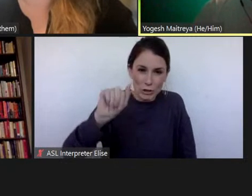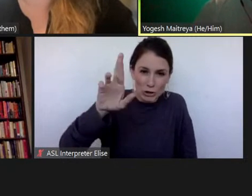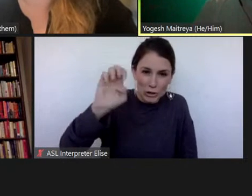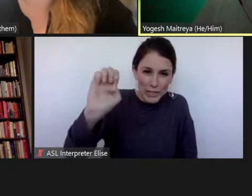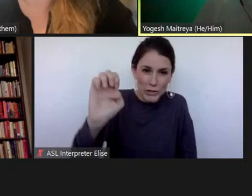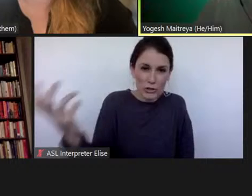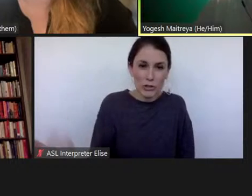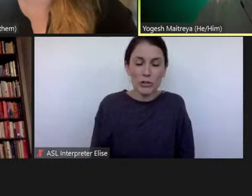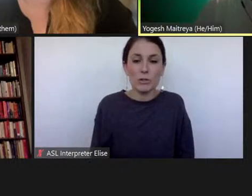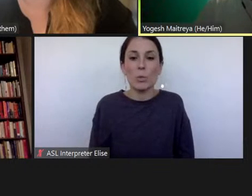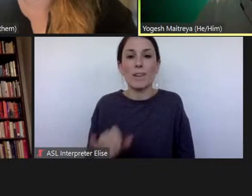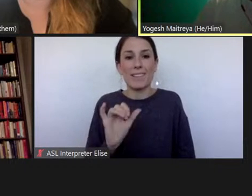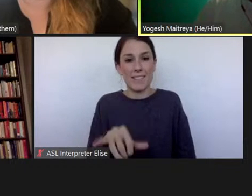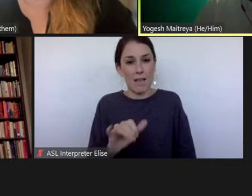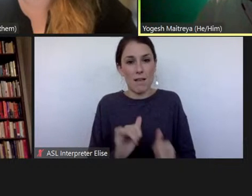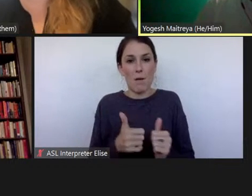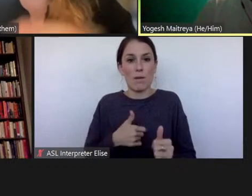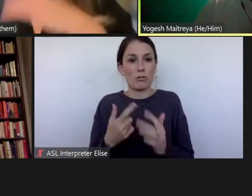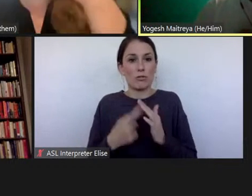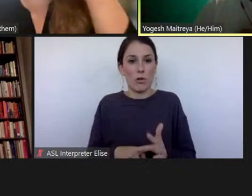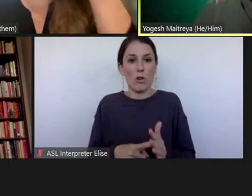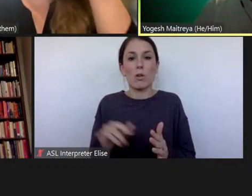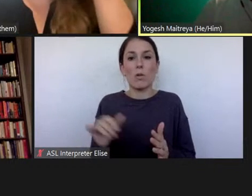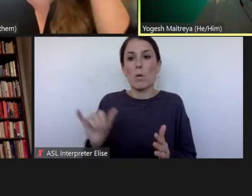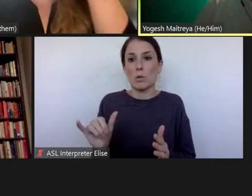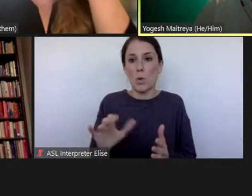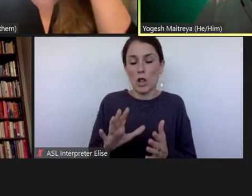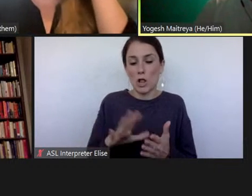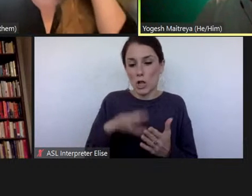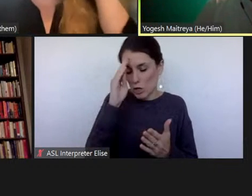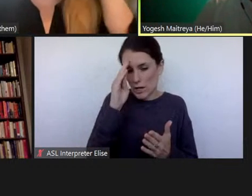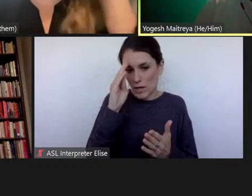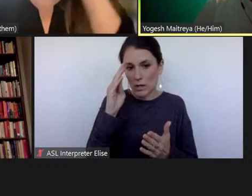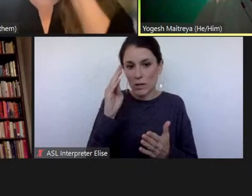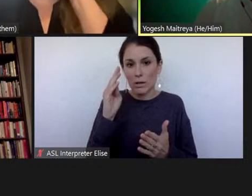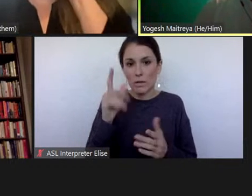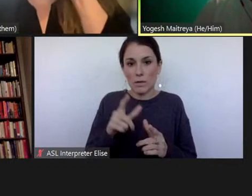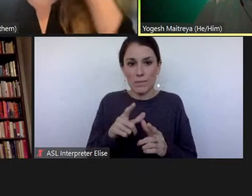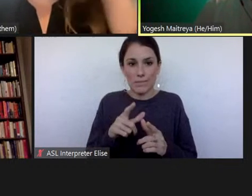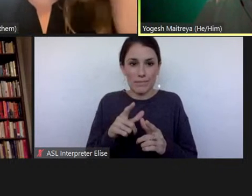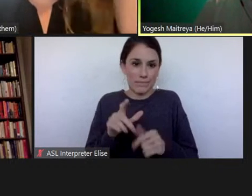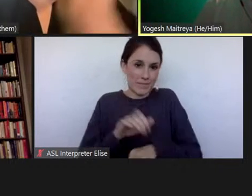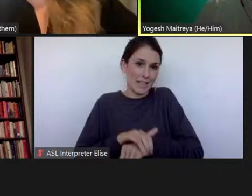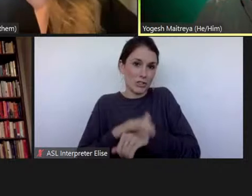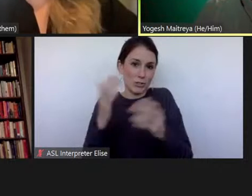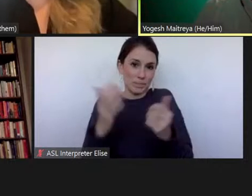And that is how I started also learning the language called English. And